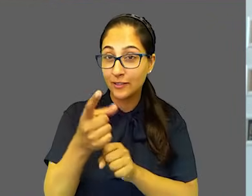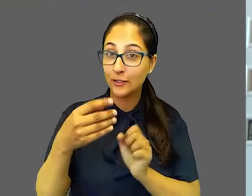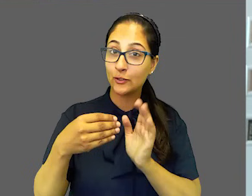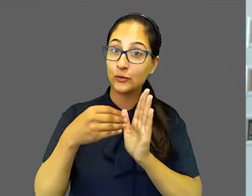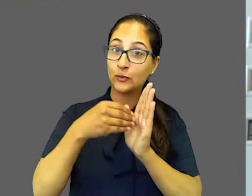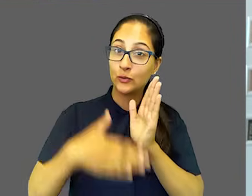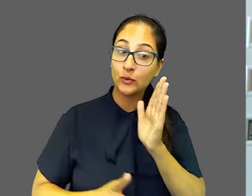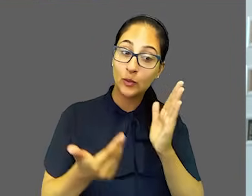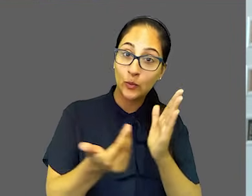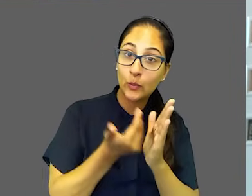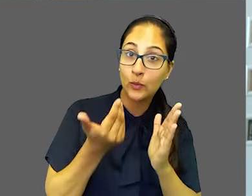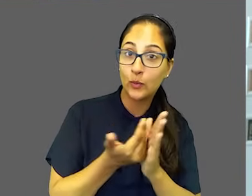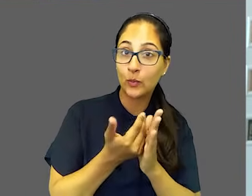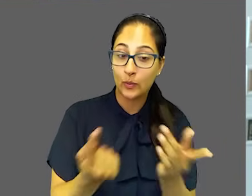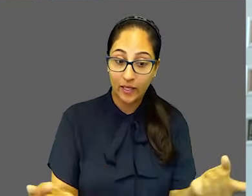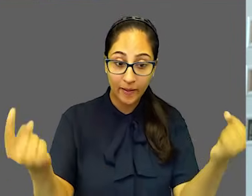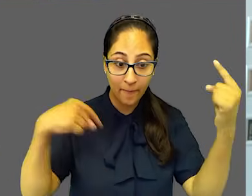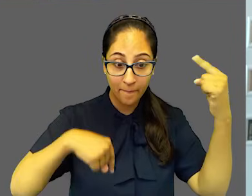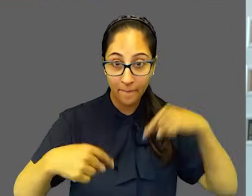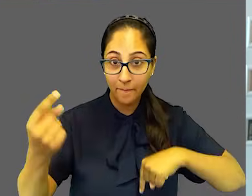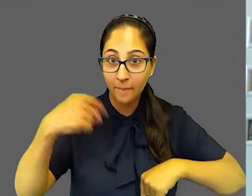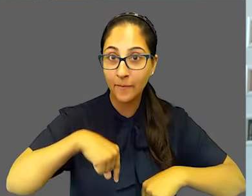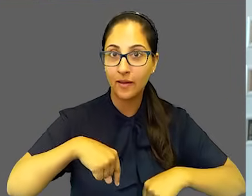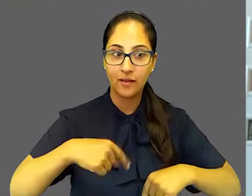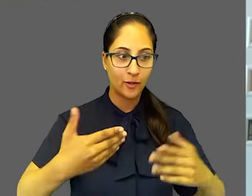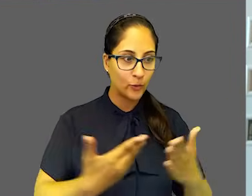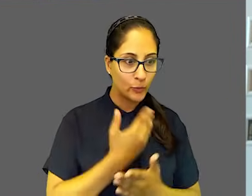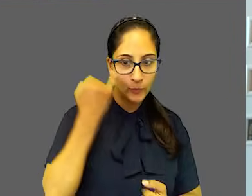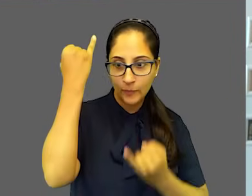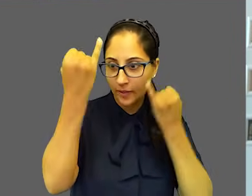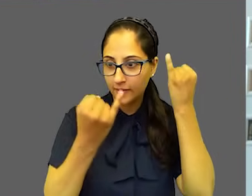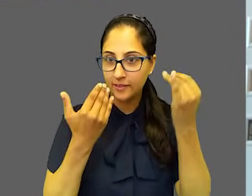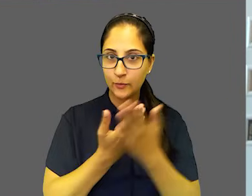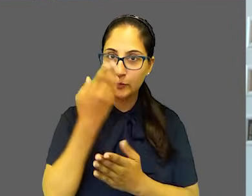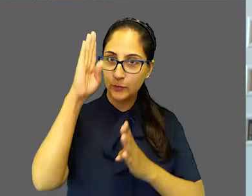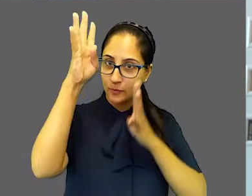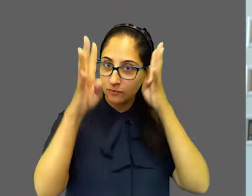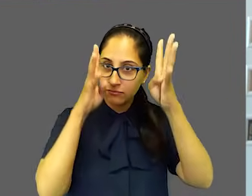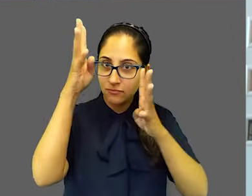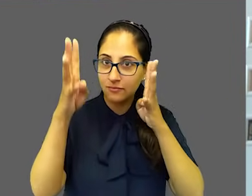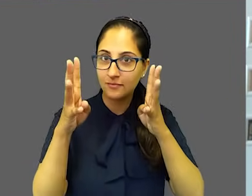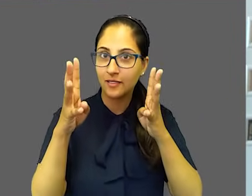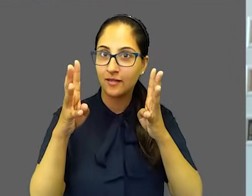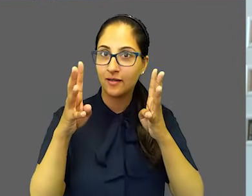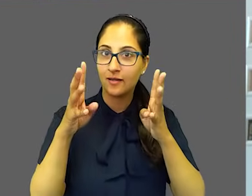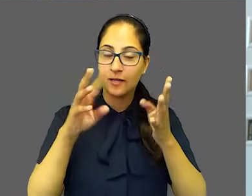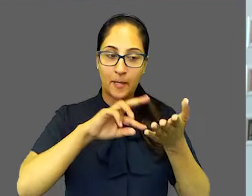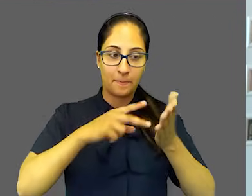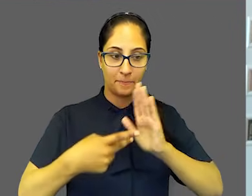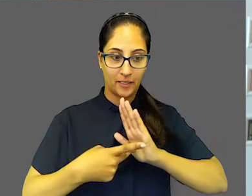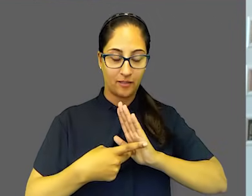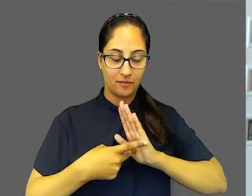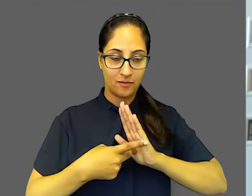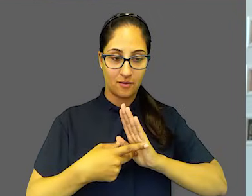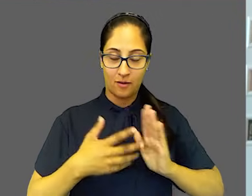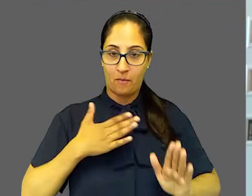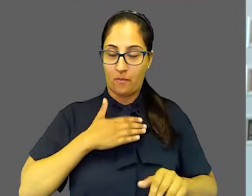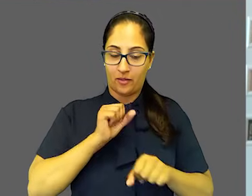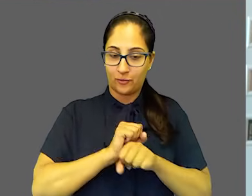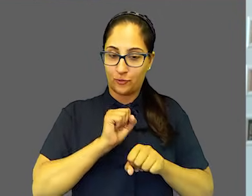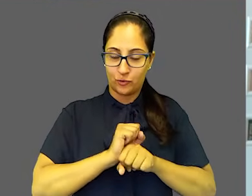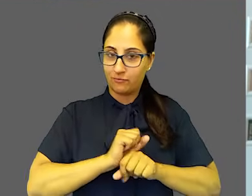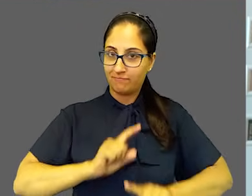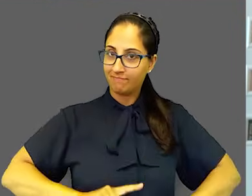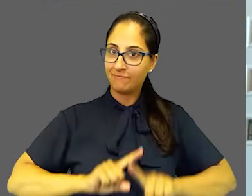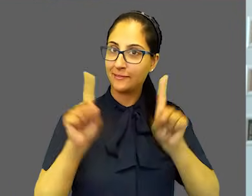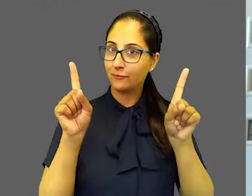and new interests and creativity. And that makes this role of being an educator unique